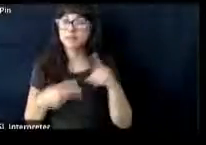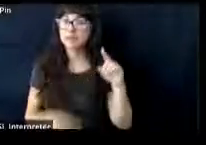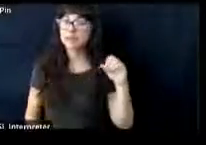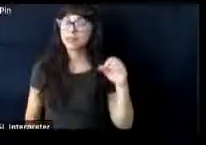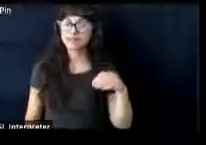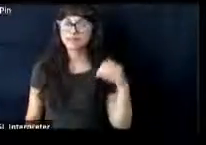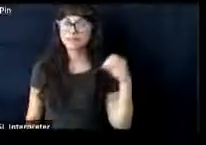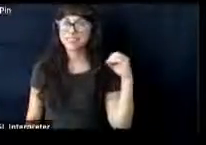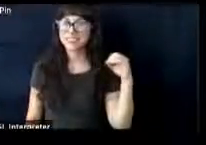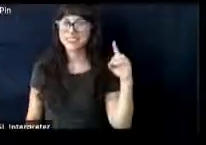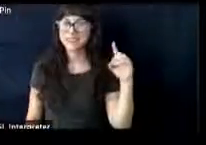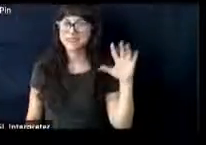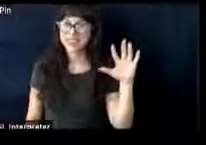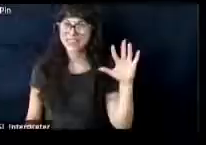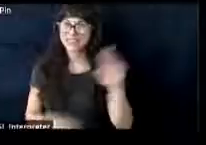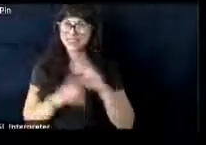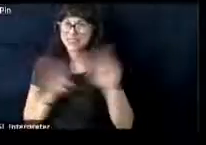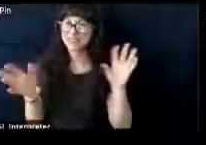be promoting you now.